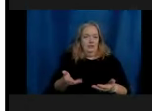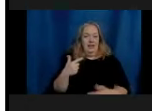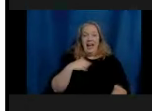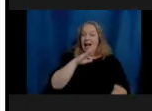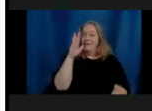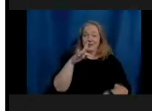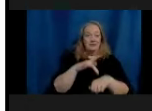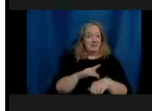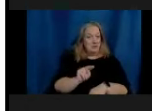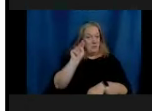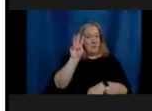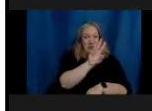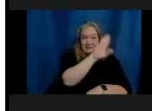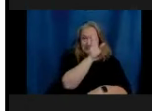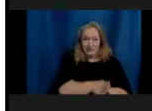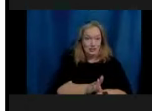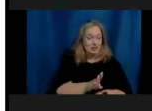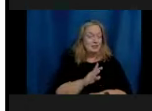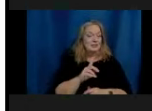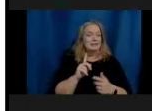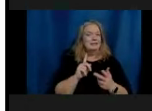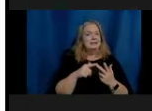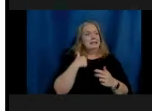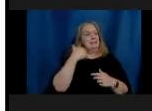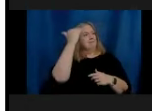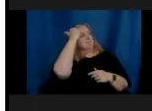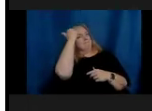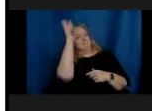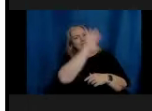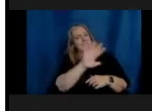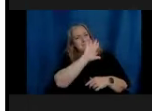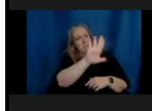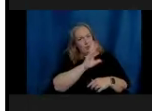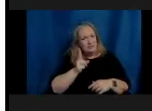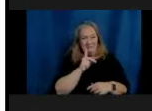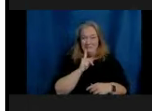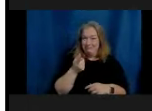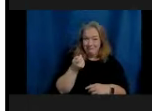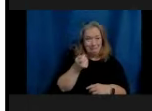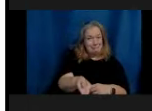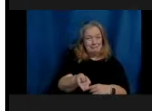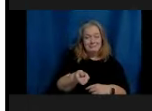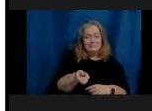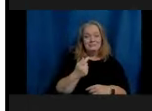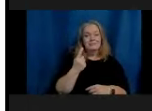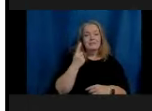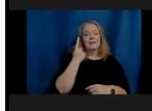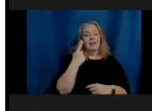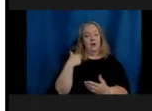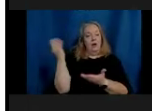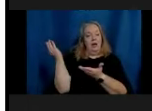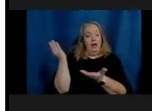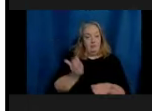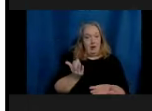Pacific Northwest. I'm not really kind of familiar with this region and its history. And the one thing I brought with me to ground me was my